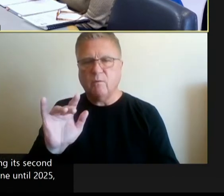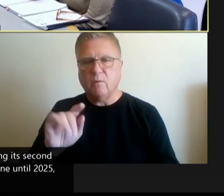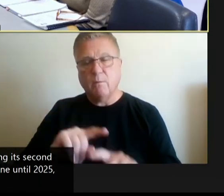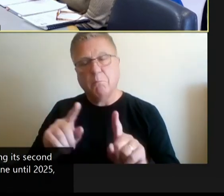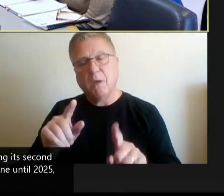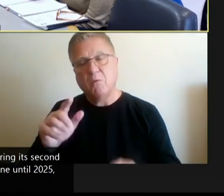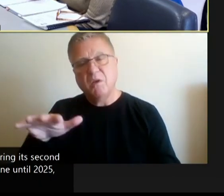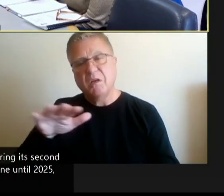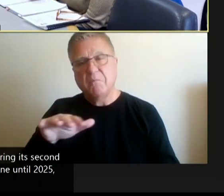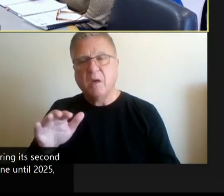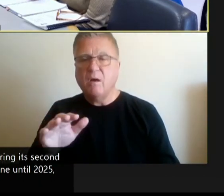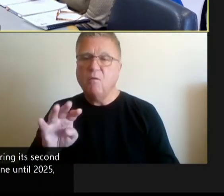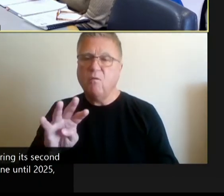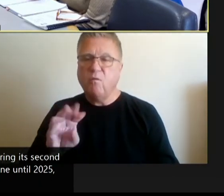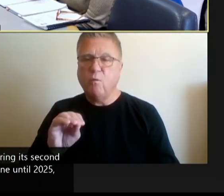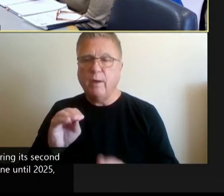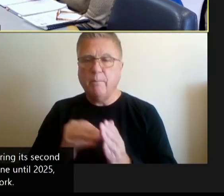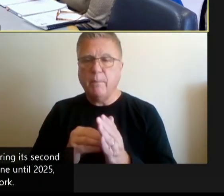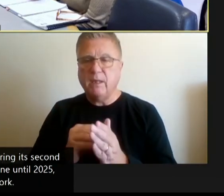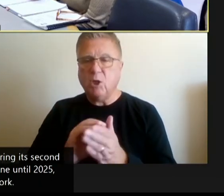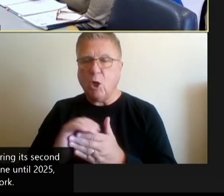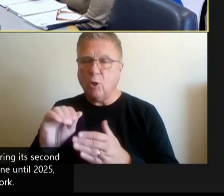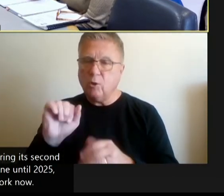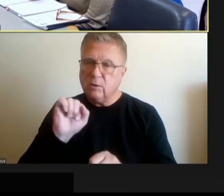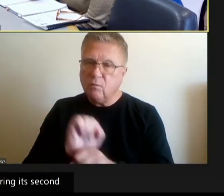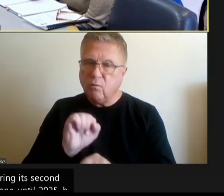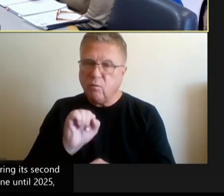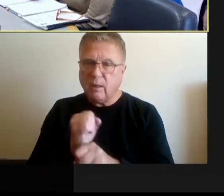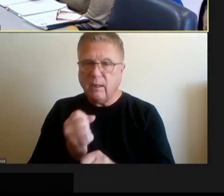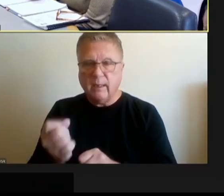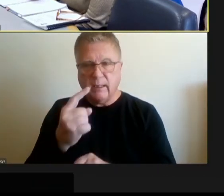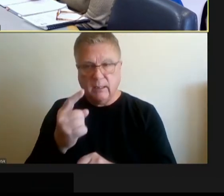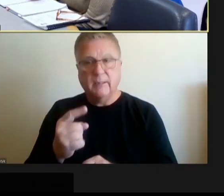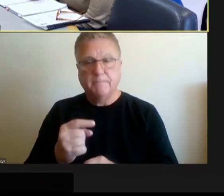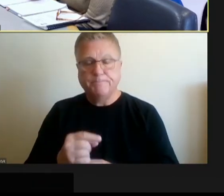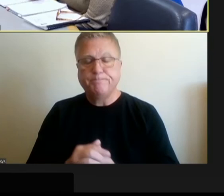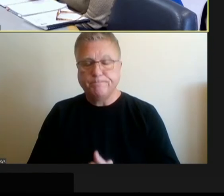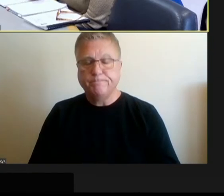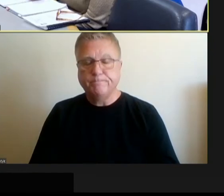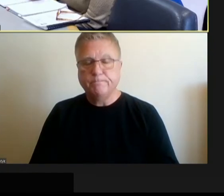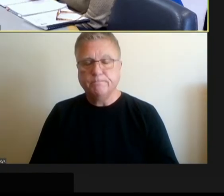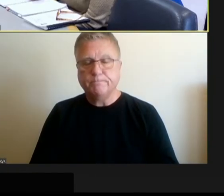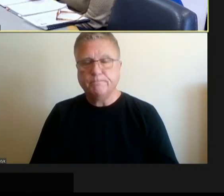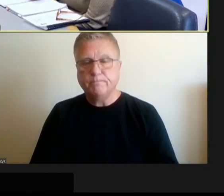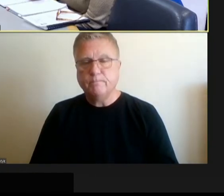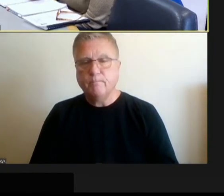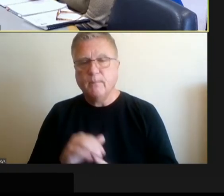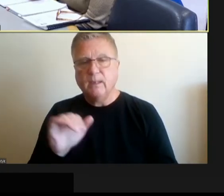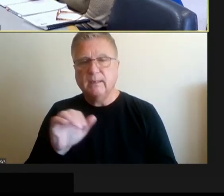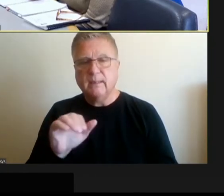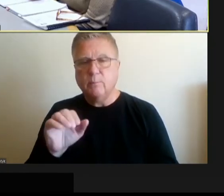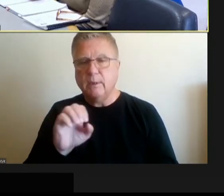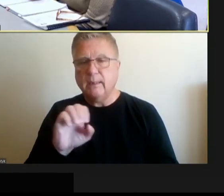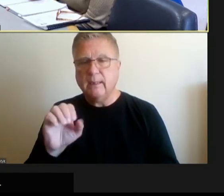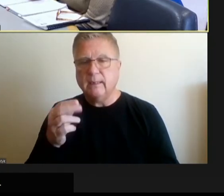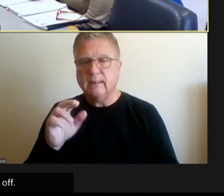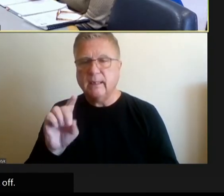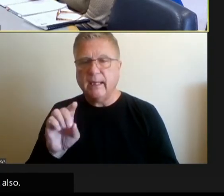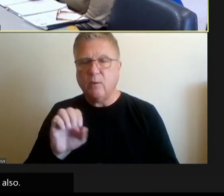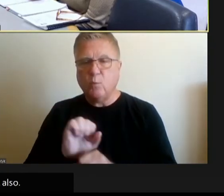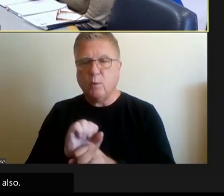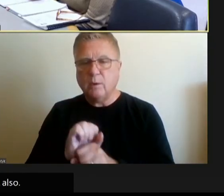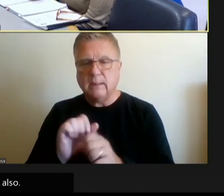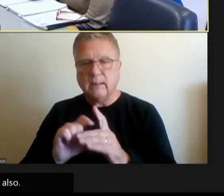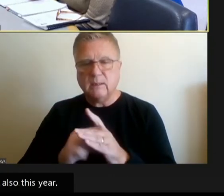estimate about $40 million of work next year alone. Same with East Headworks, that started also this